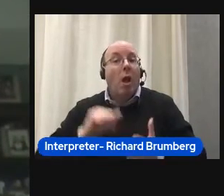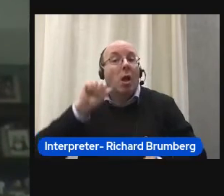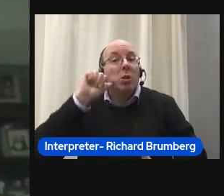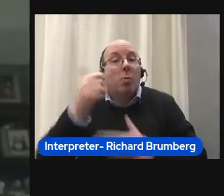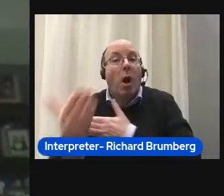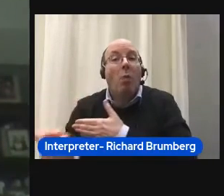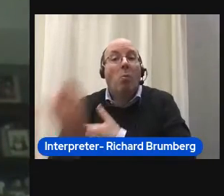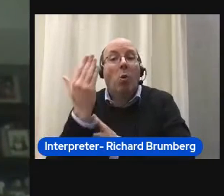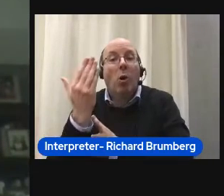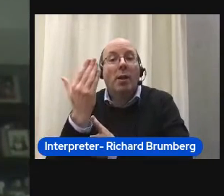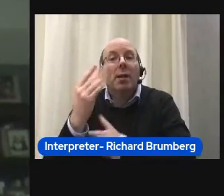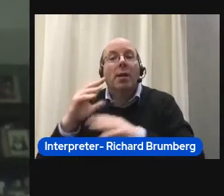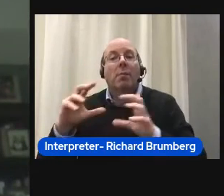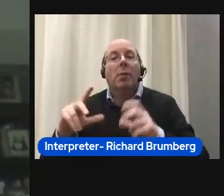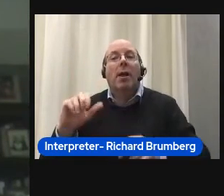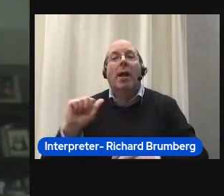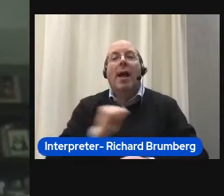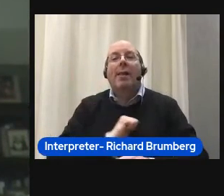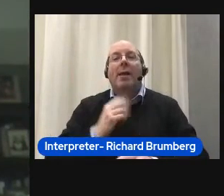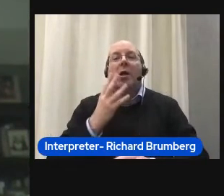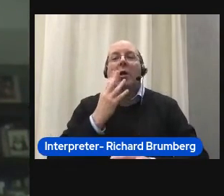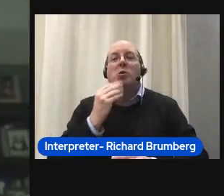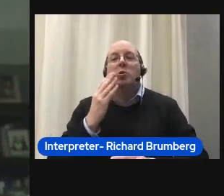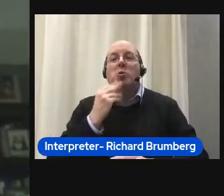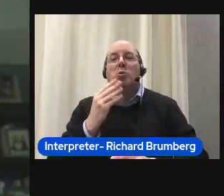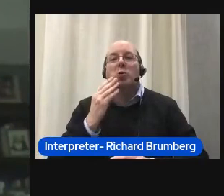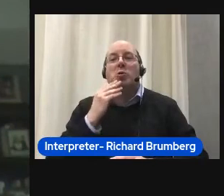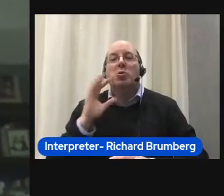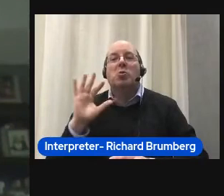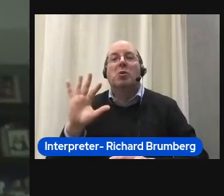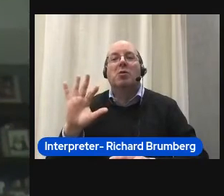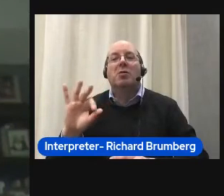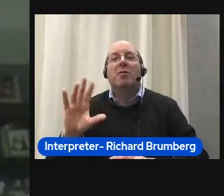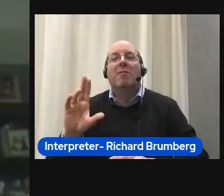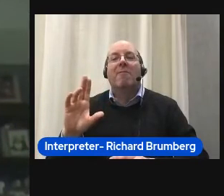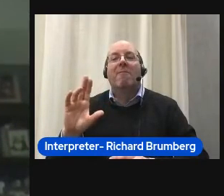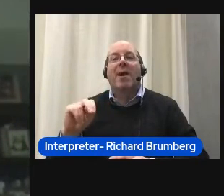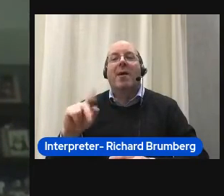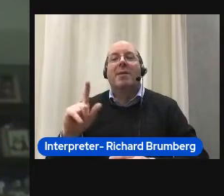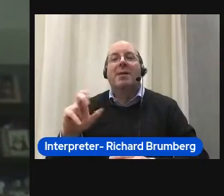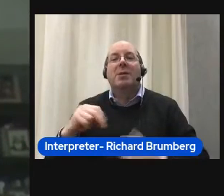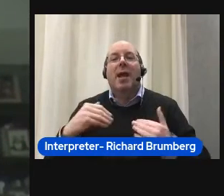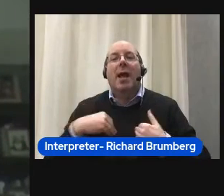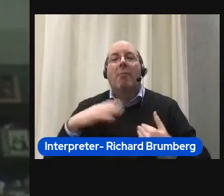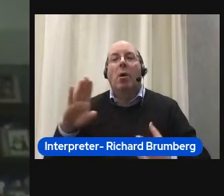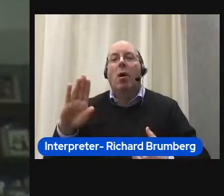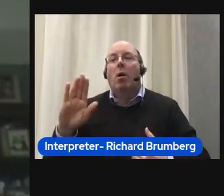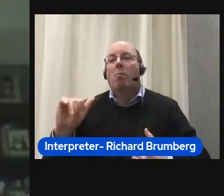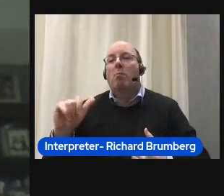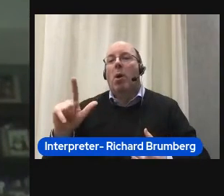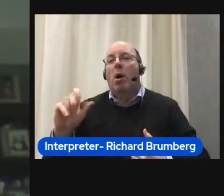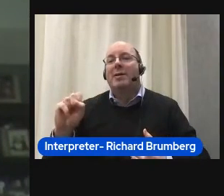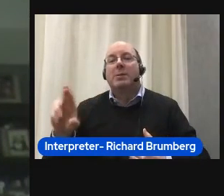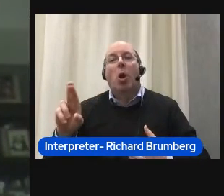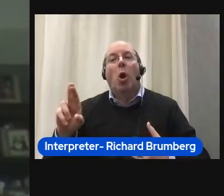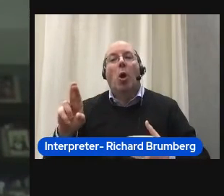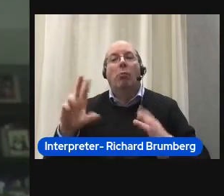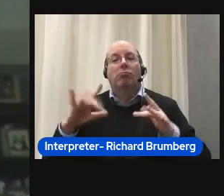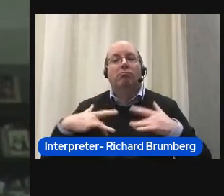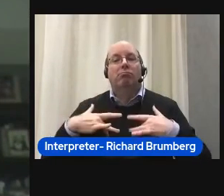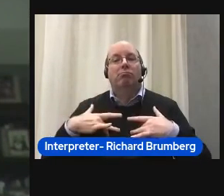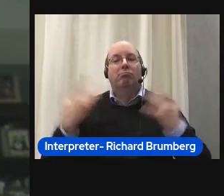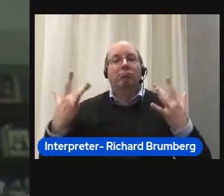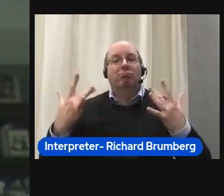Tomorrow, our colleagues at the Atlanta Jewish Foundation will be hosting their annual Balzer Symposium. It is a virtual